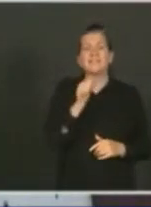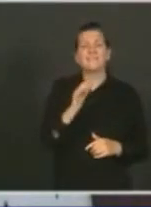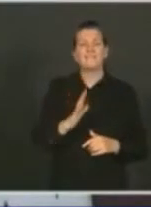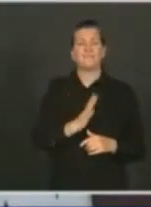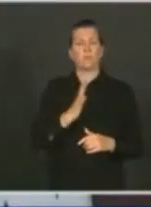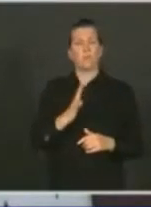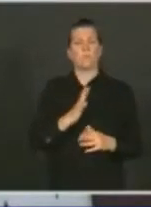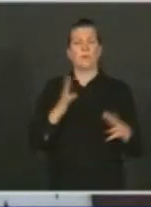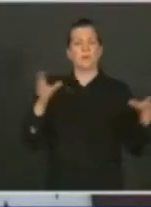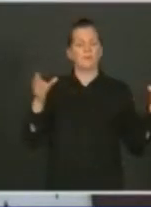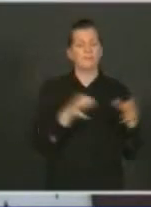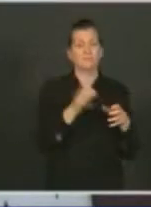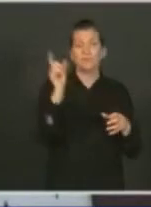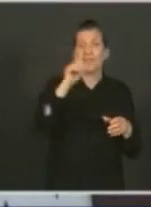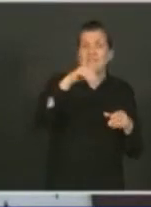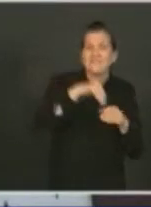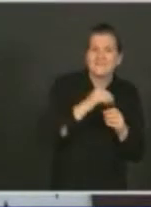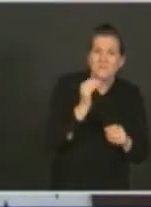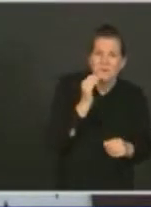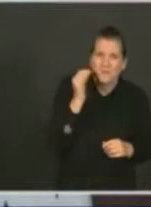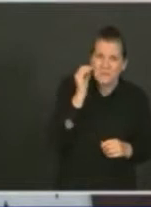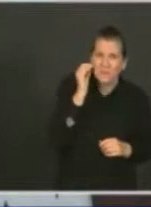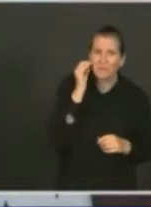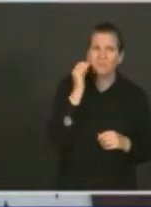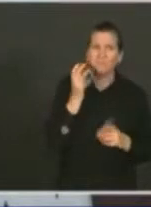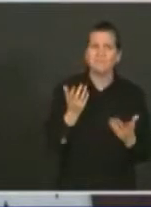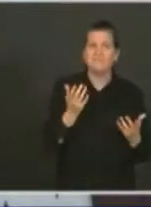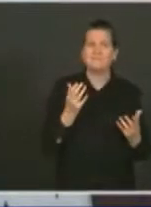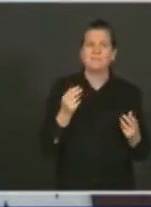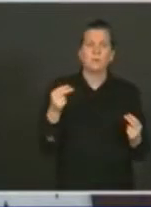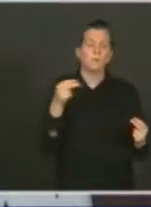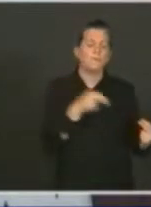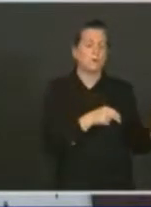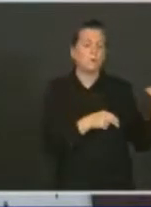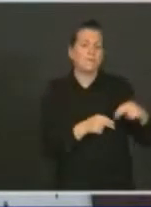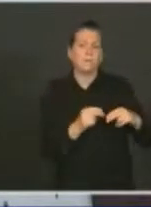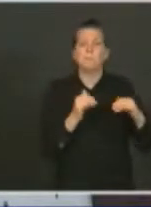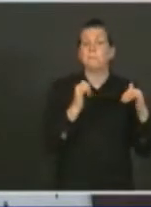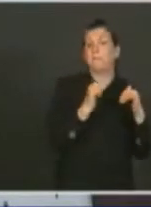to mass, you have to do it virtually and you will stay home on Sunday.